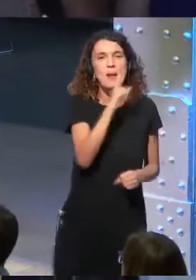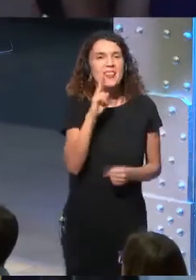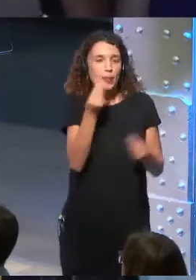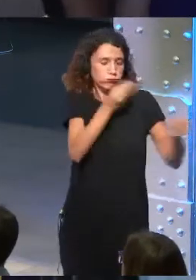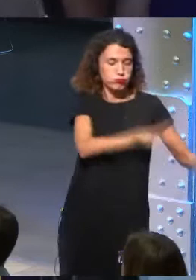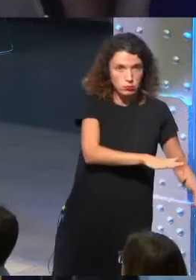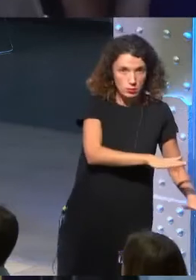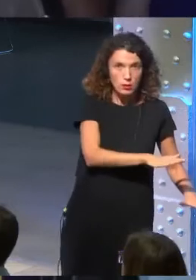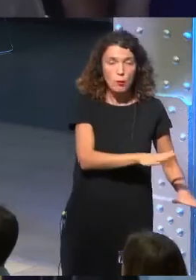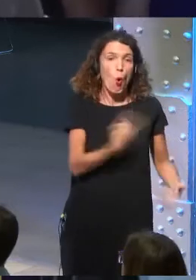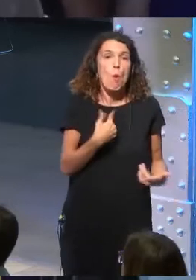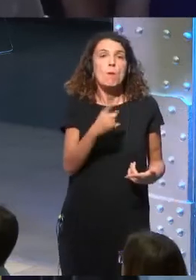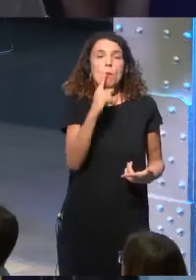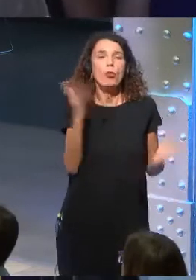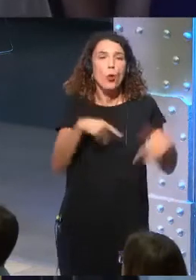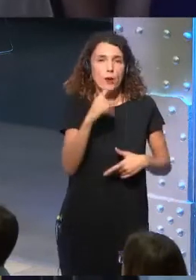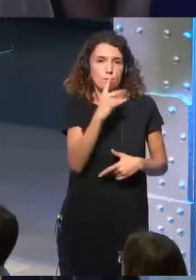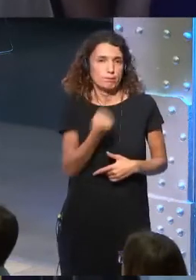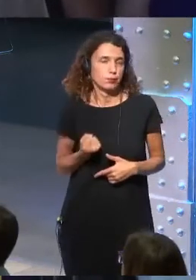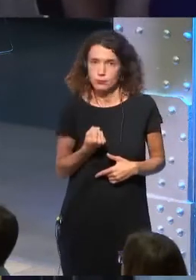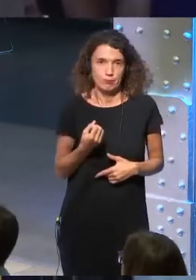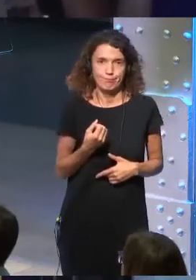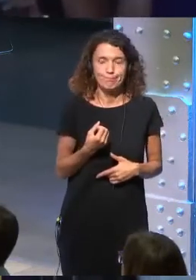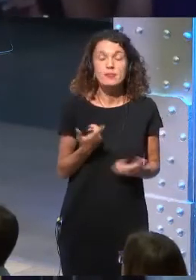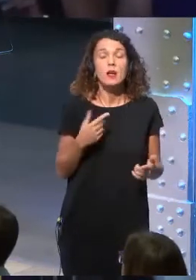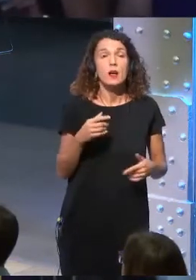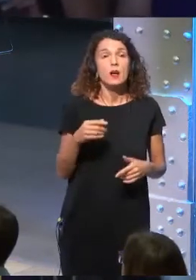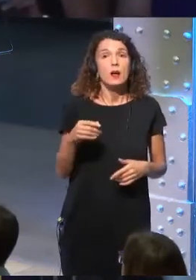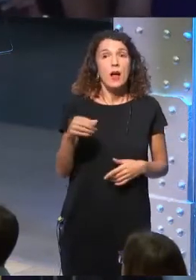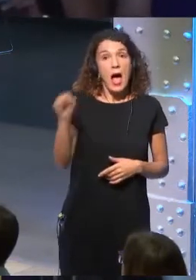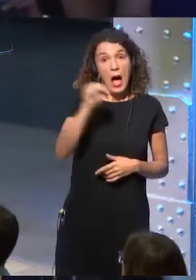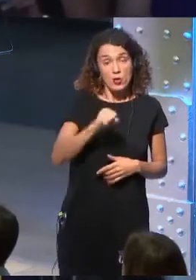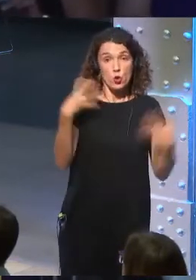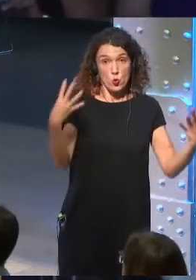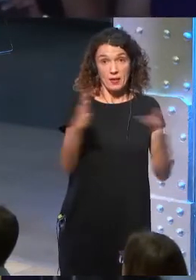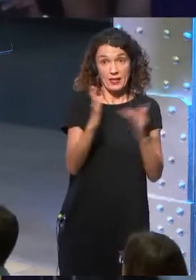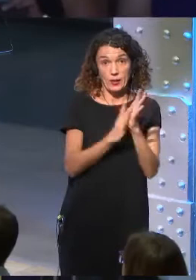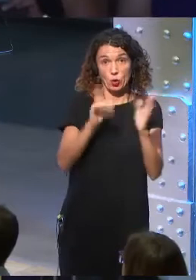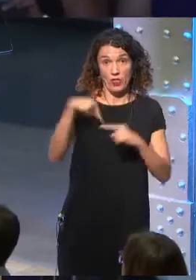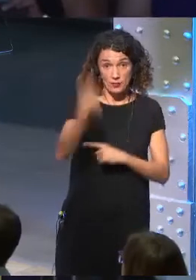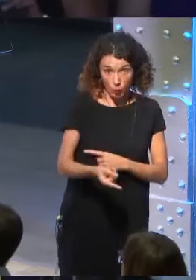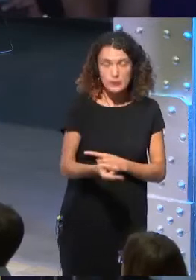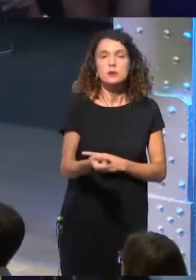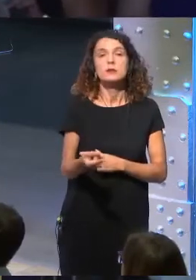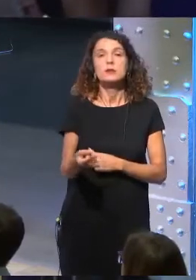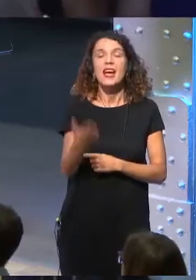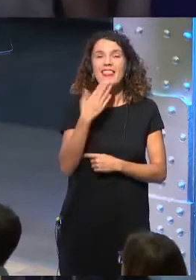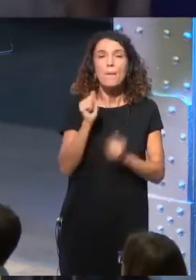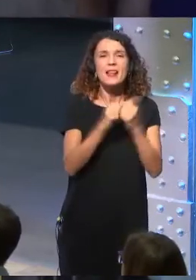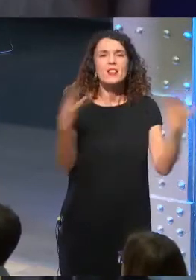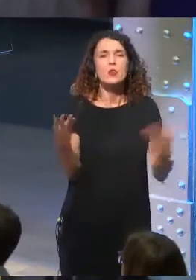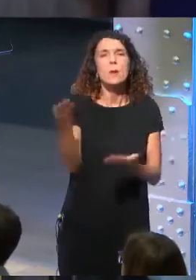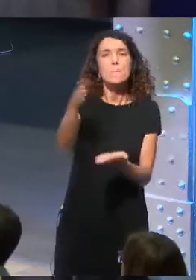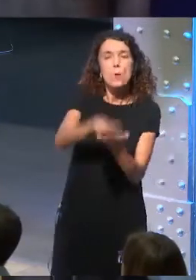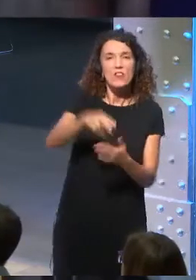maternity defenders state, without voice, silent. In the year 9 AD,